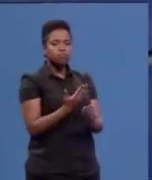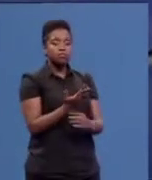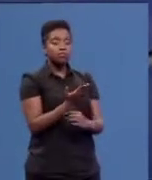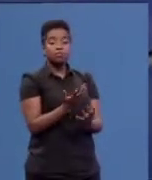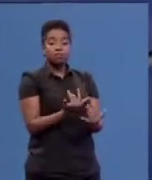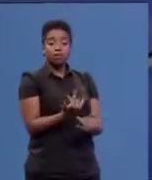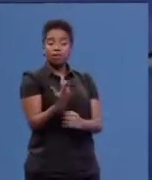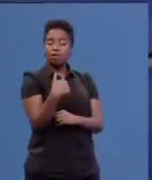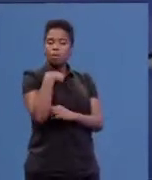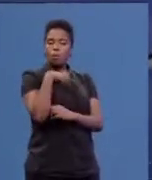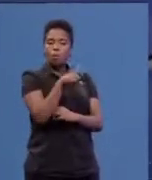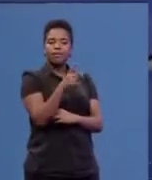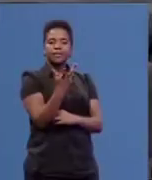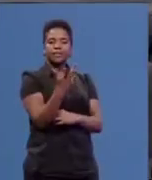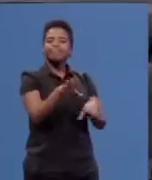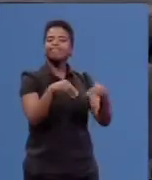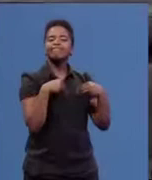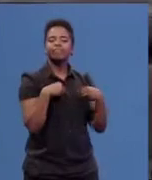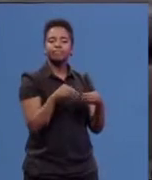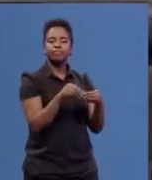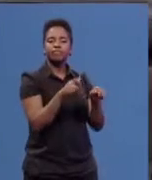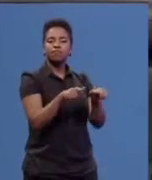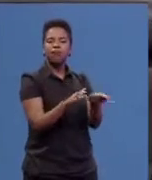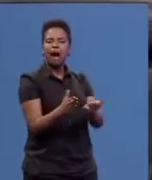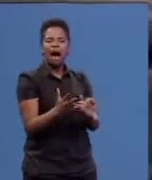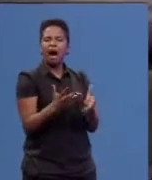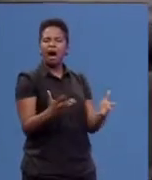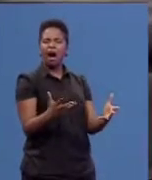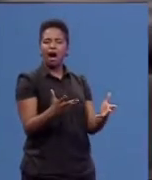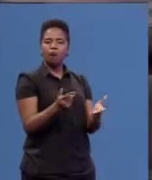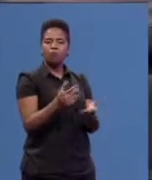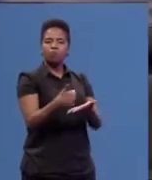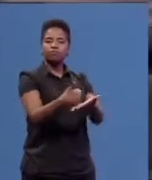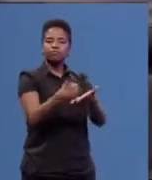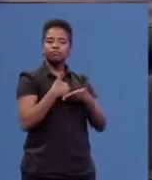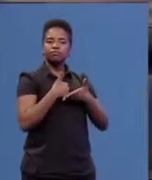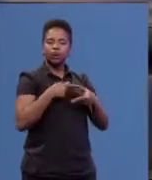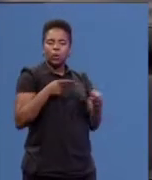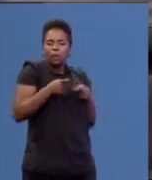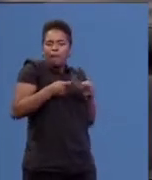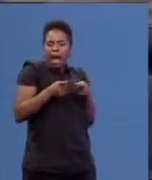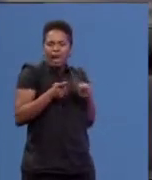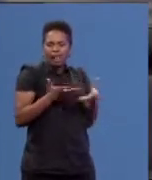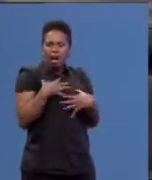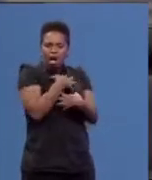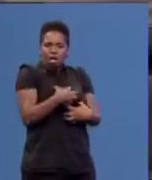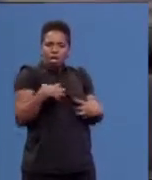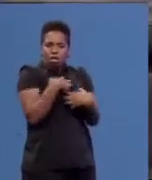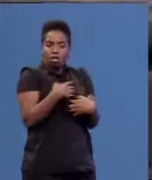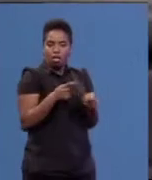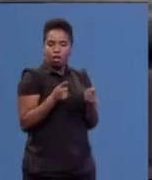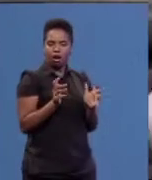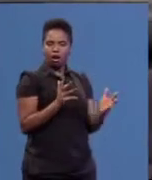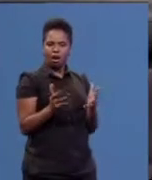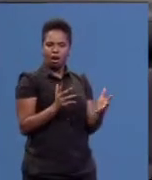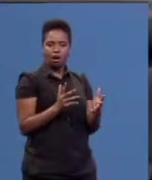well some of the coping mechanisms, and you keep hearing people right throughout the entire weekend saying that it's been difficult, and others trying to find different ways